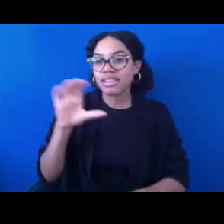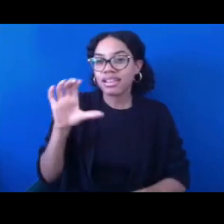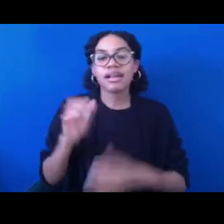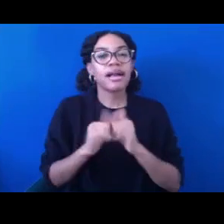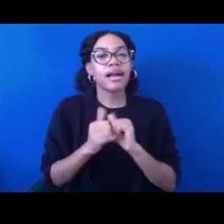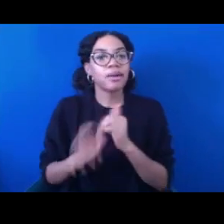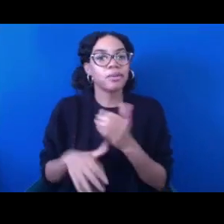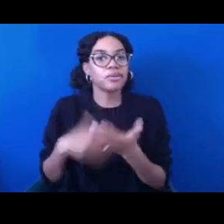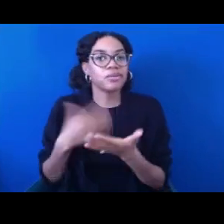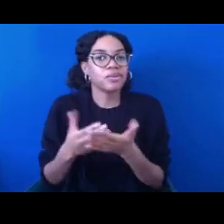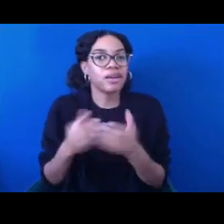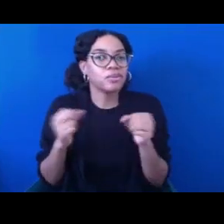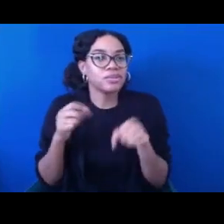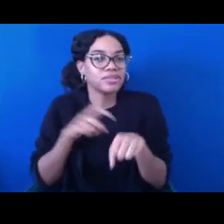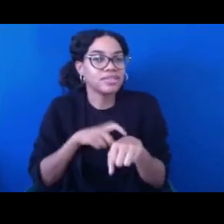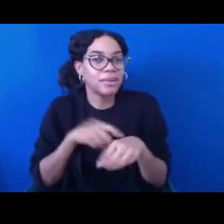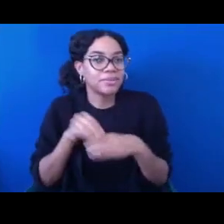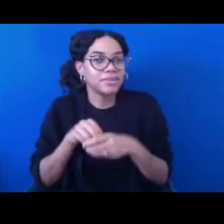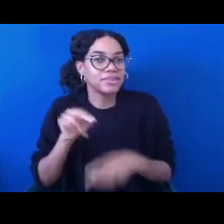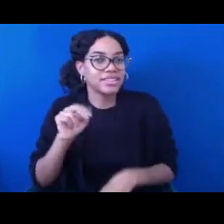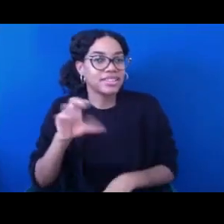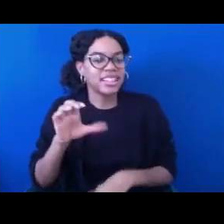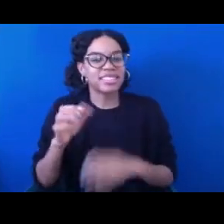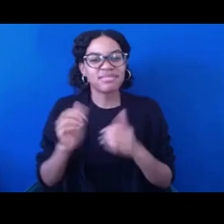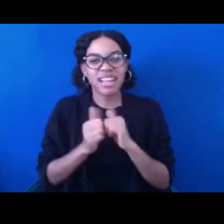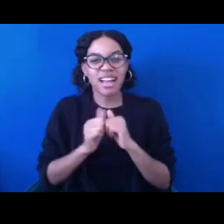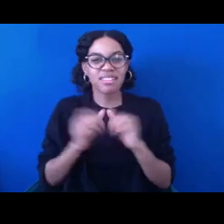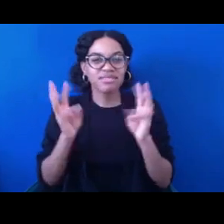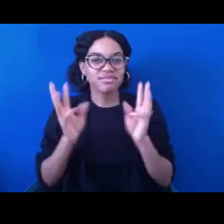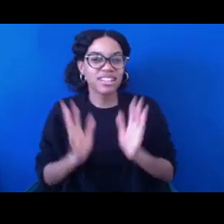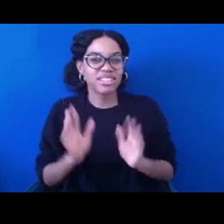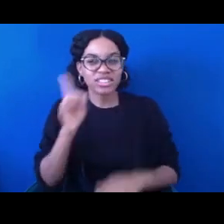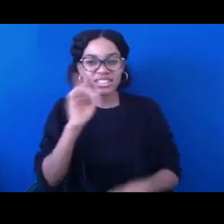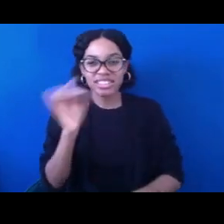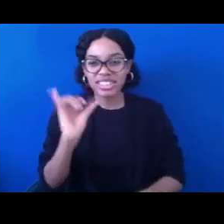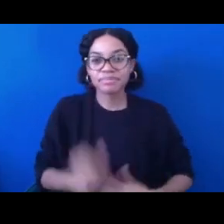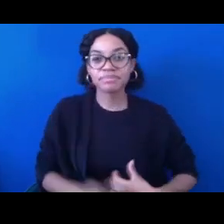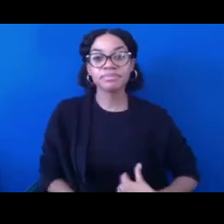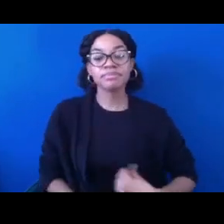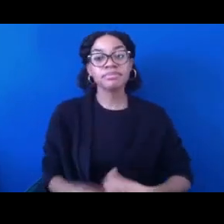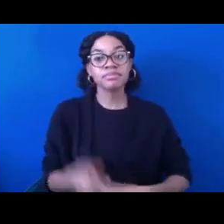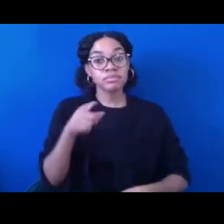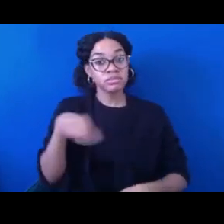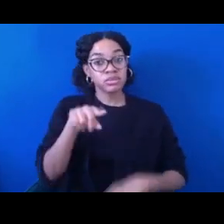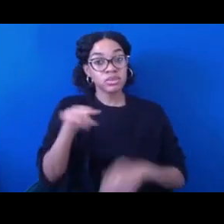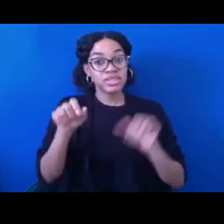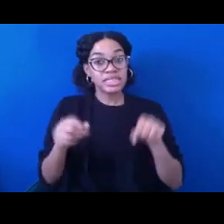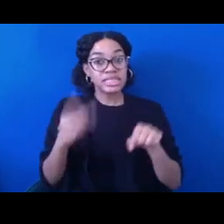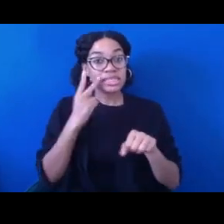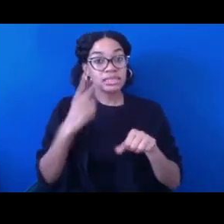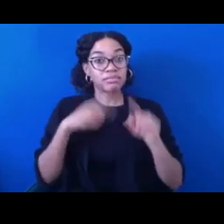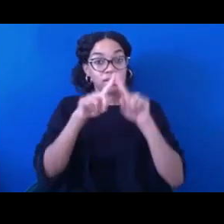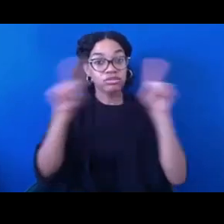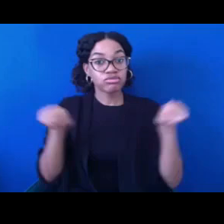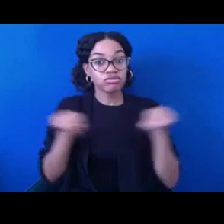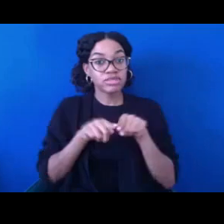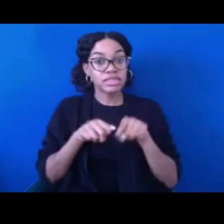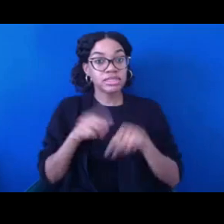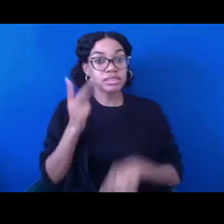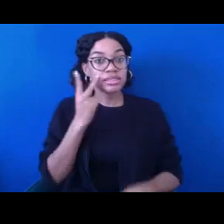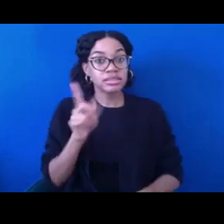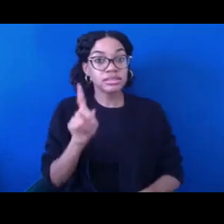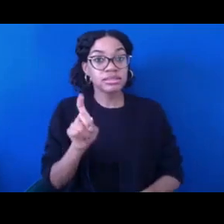about that. The next question is, can anybody see my screen? You're going to see a lovely picture of myself,